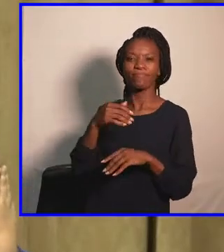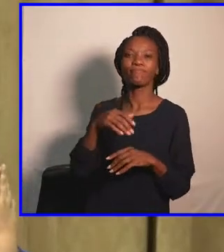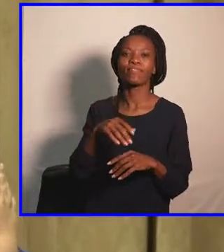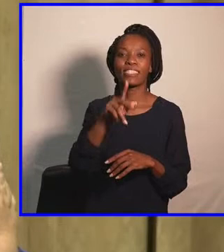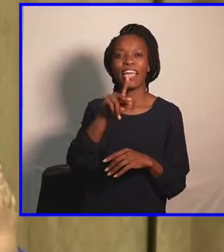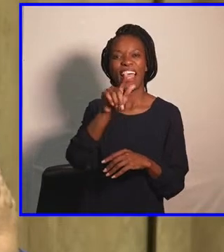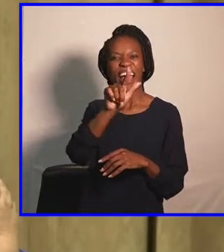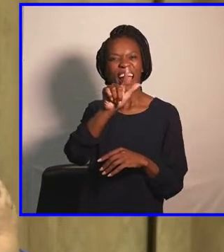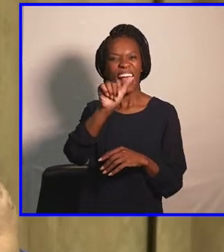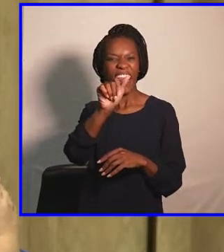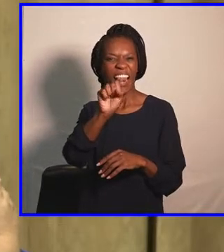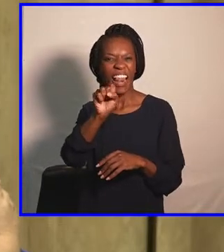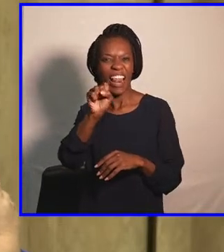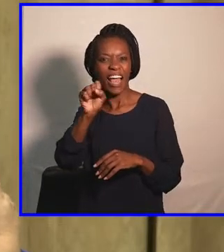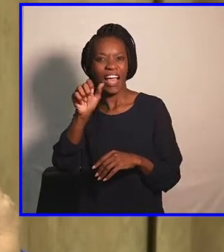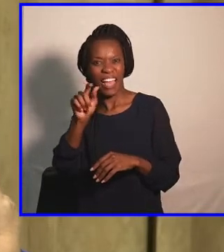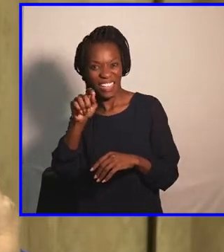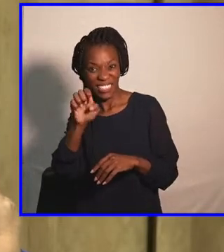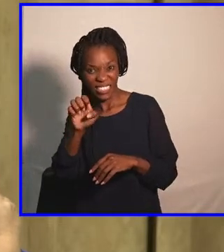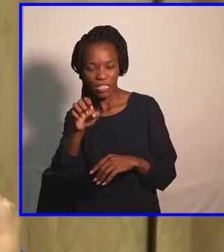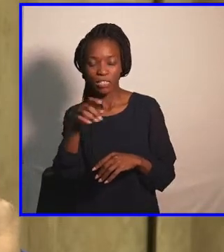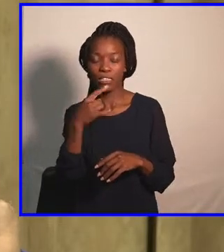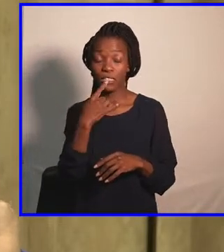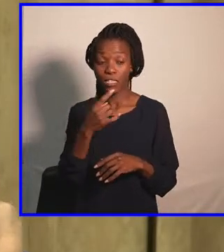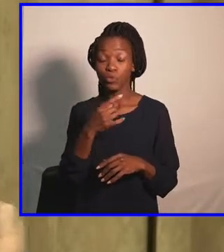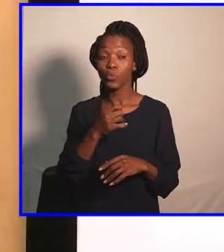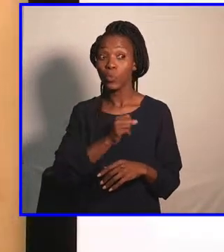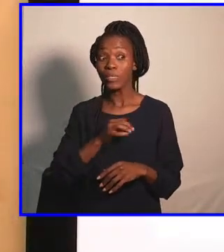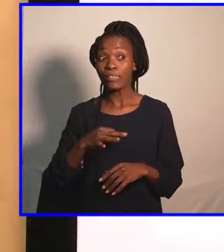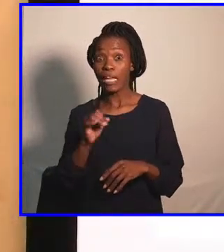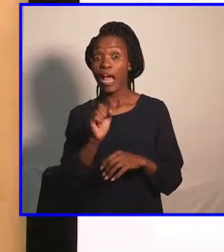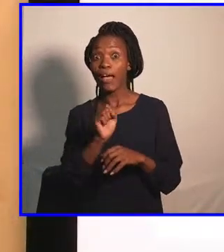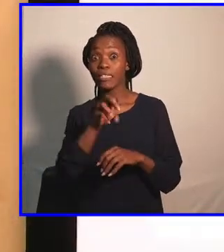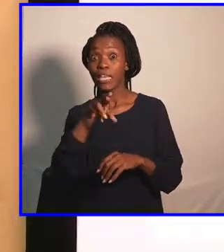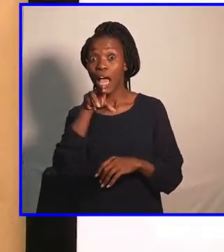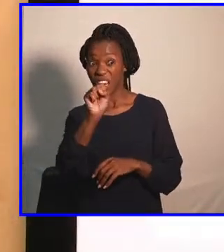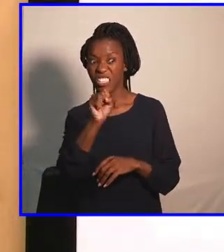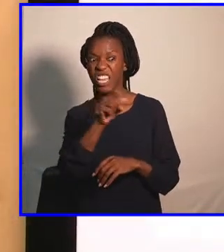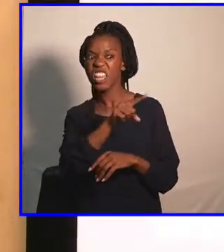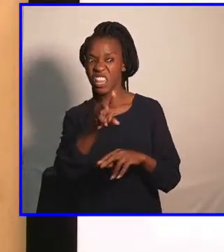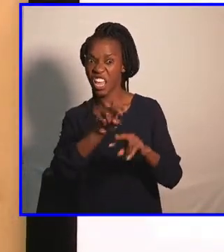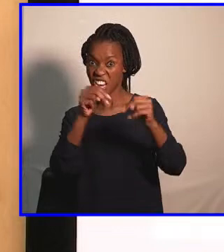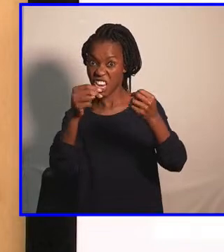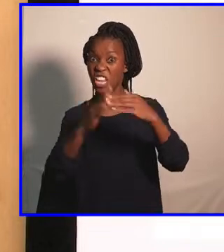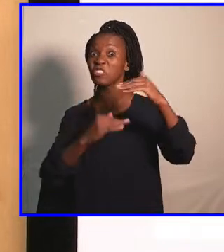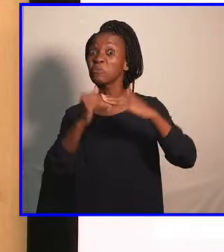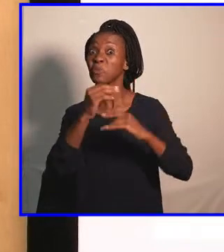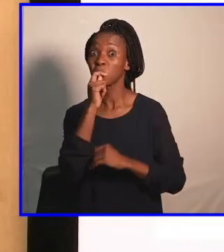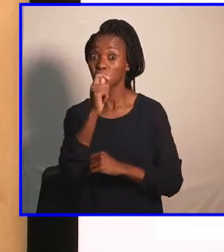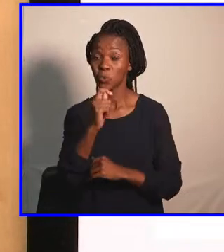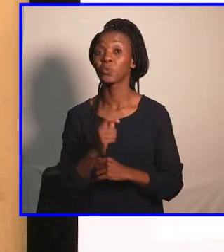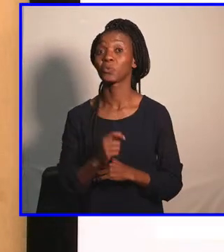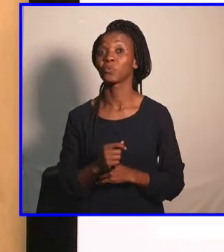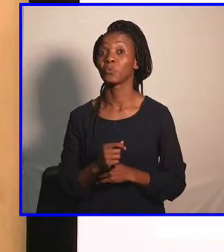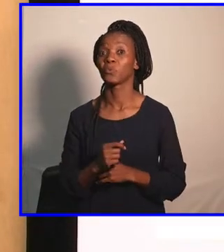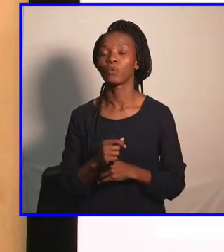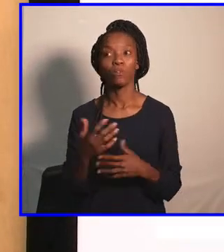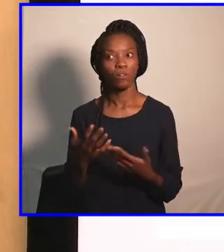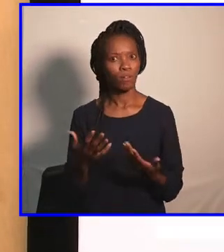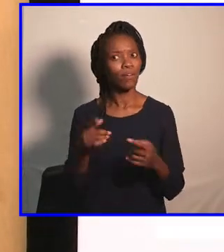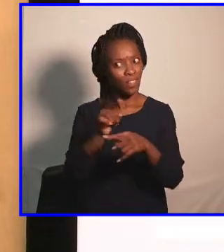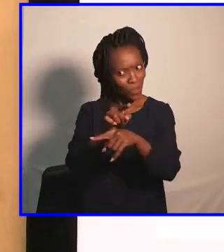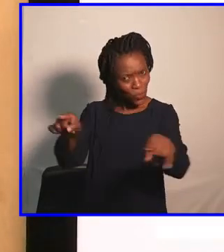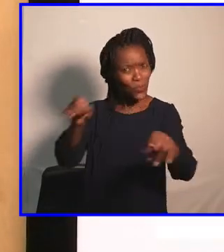of SARS are truly nation builders. And I'd like you to see yourself as that you